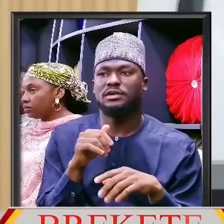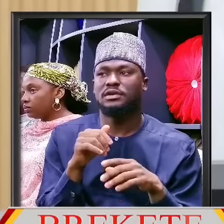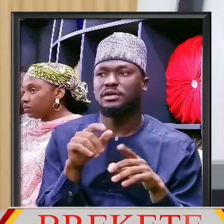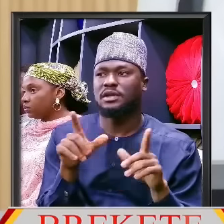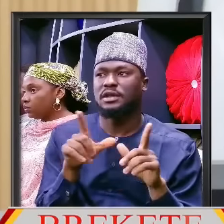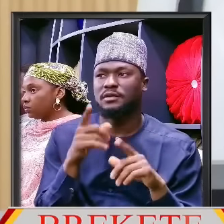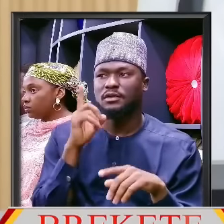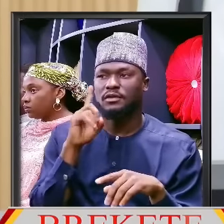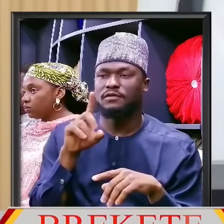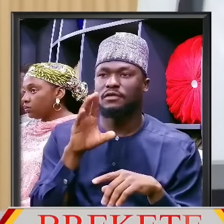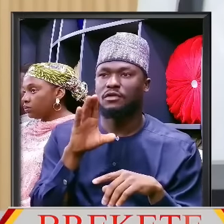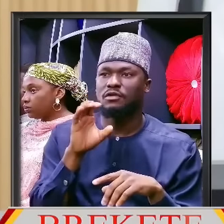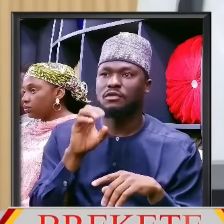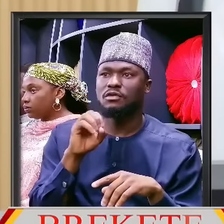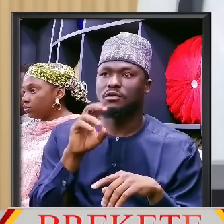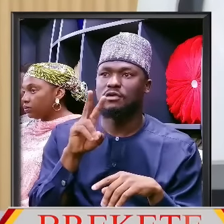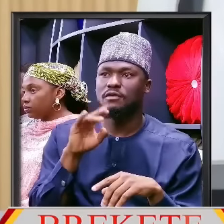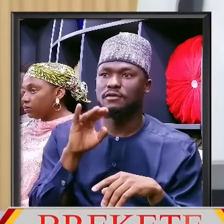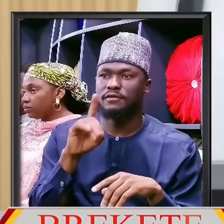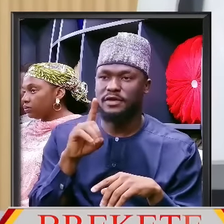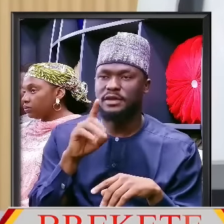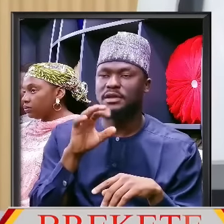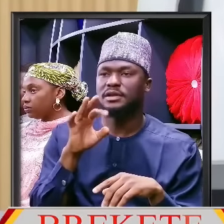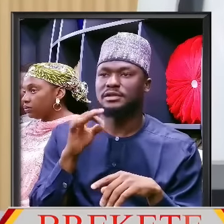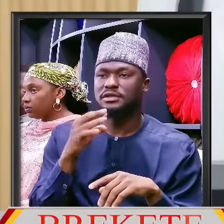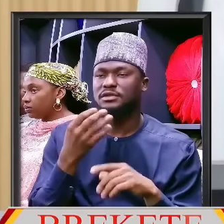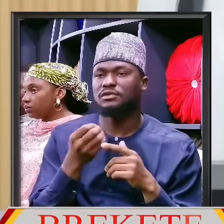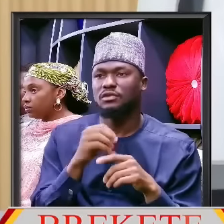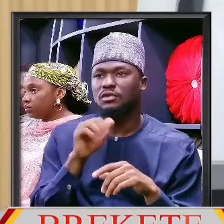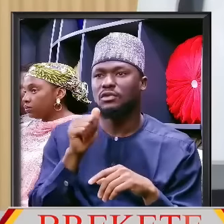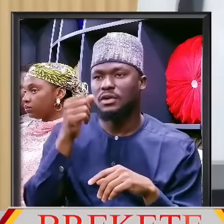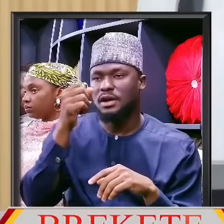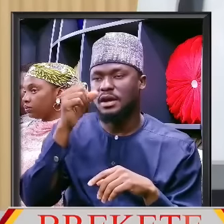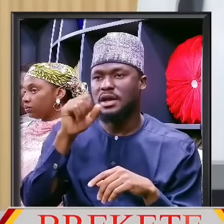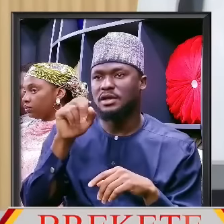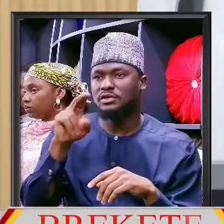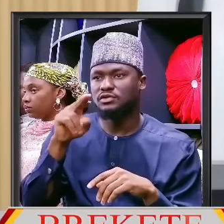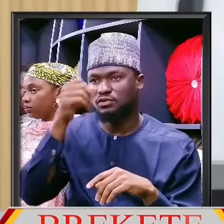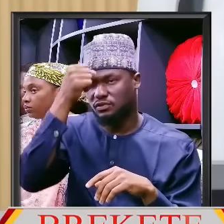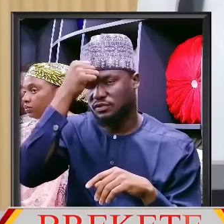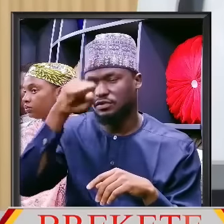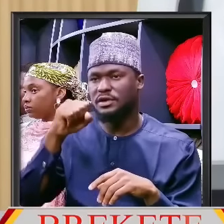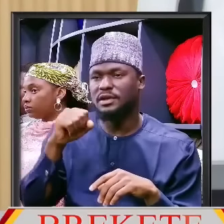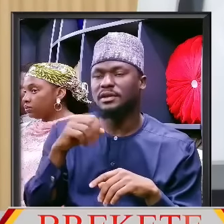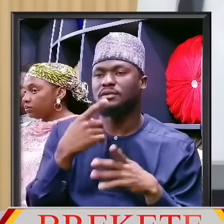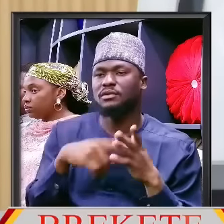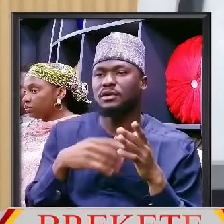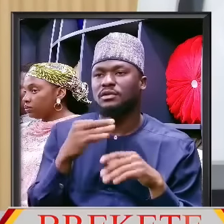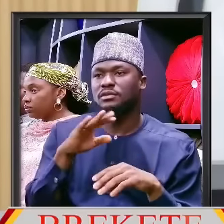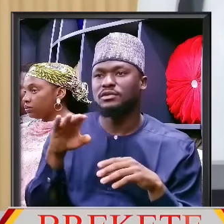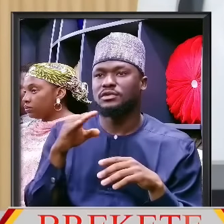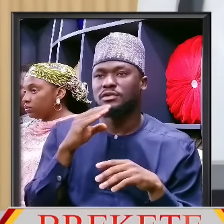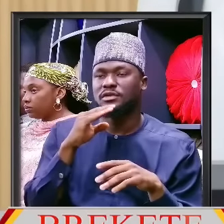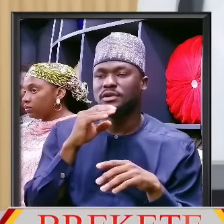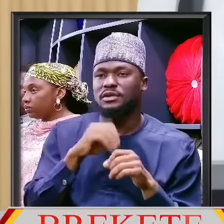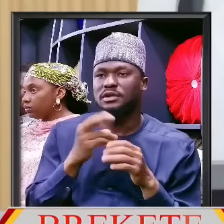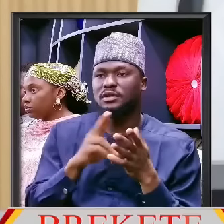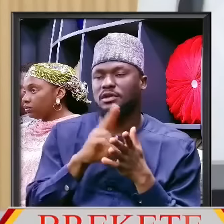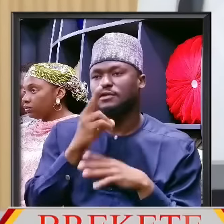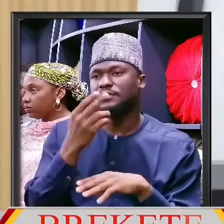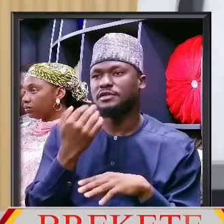strike. Not their fault. Not their fault. Why the children waiting for private university no